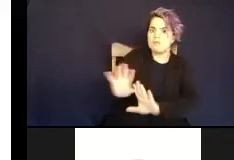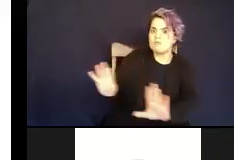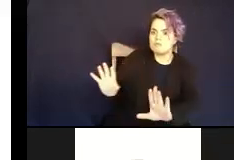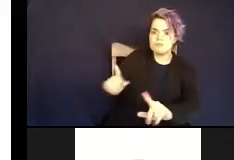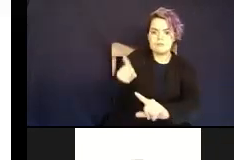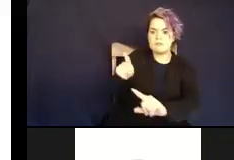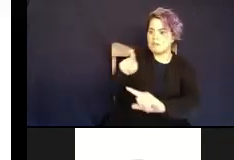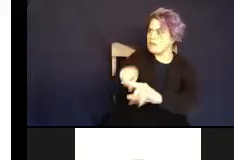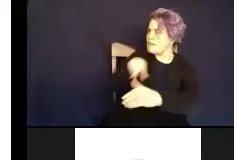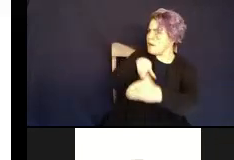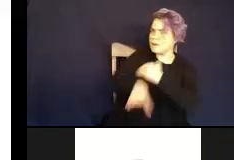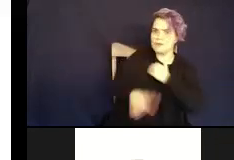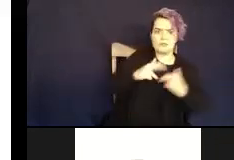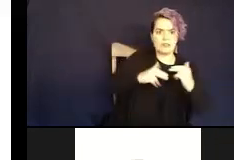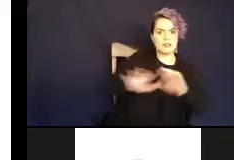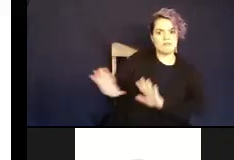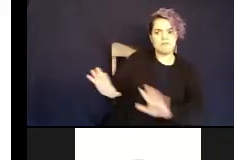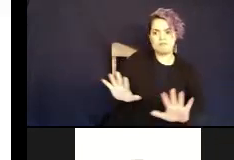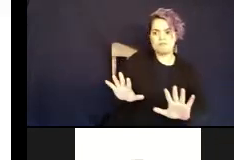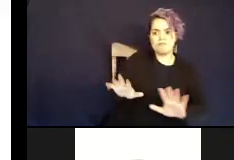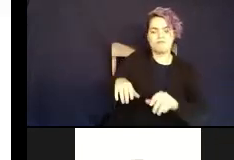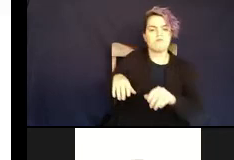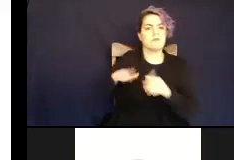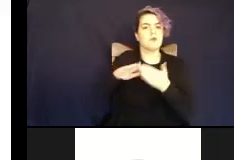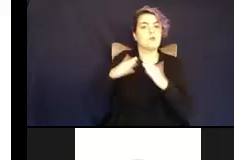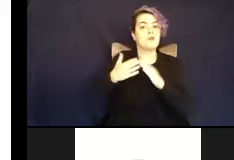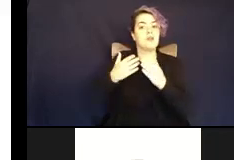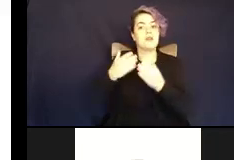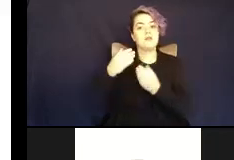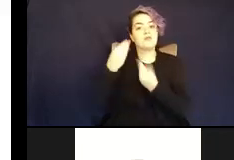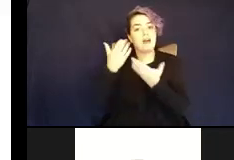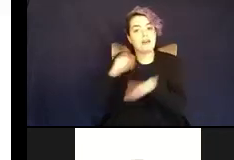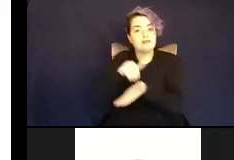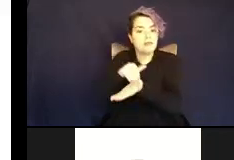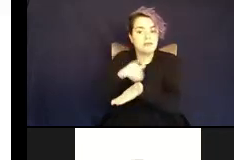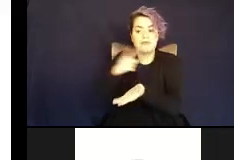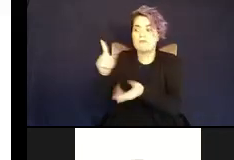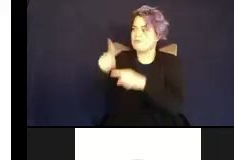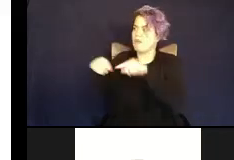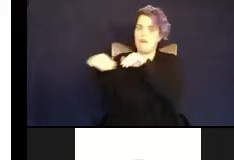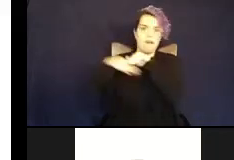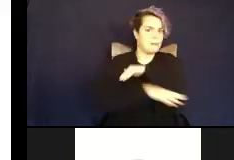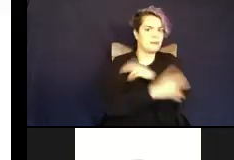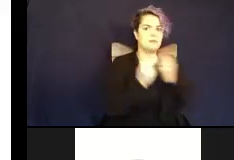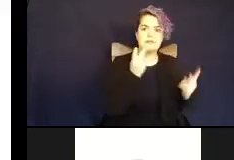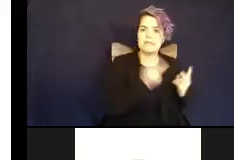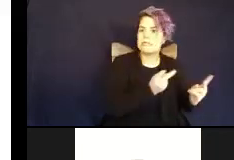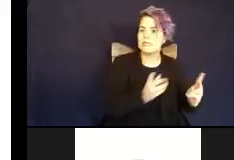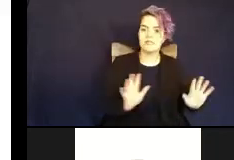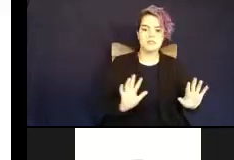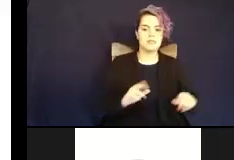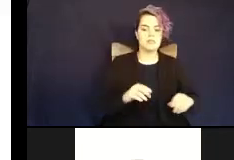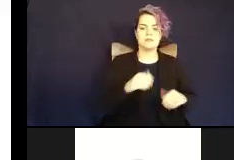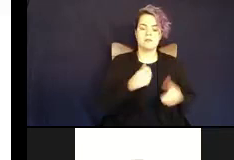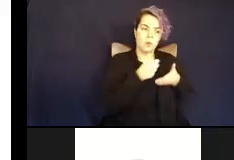the facilities. Community providers couldn't come visit people in the institutions to help them